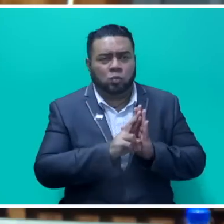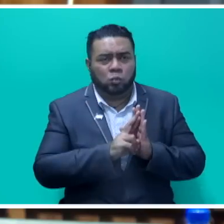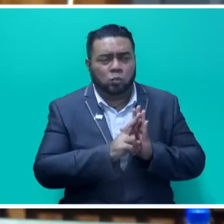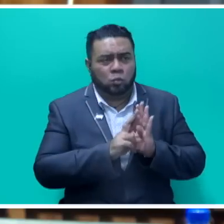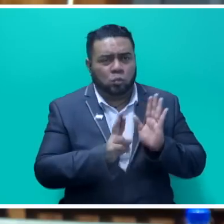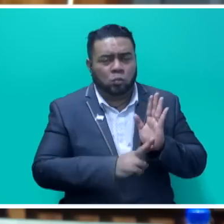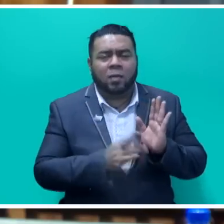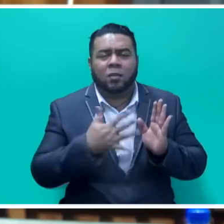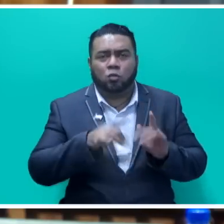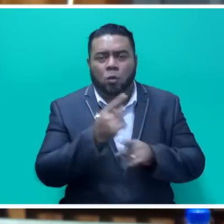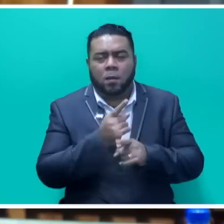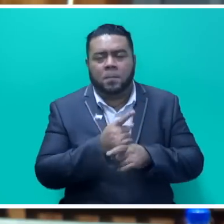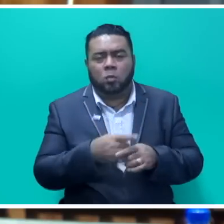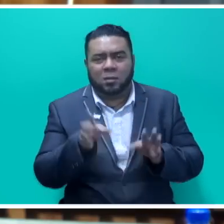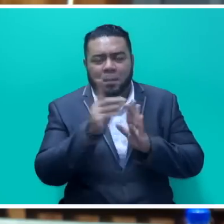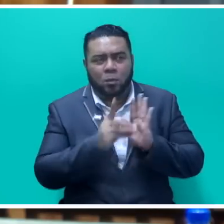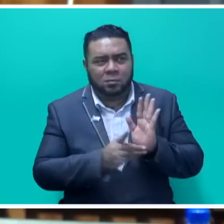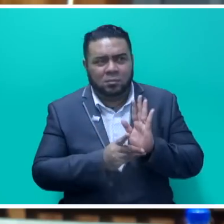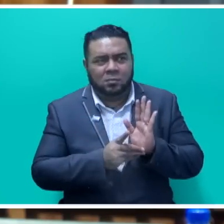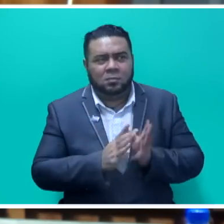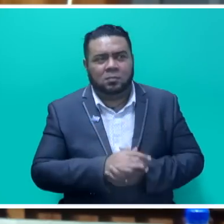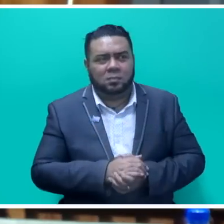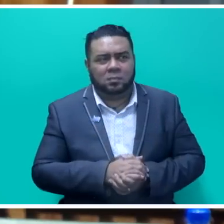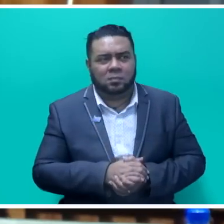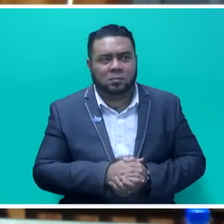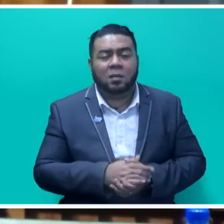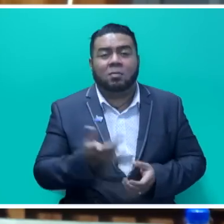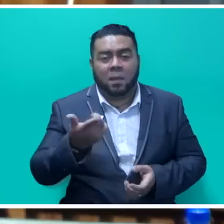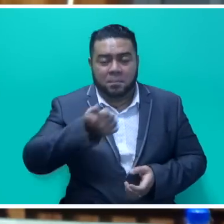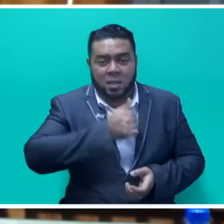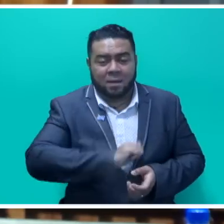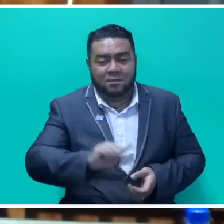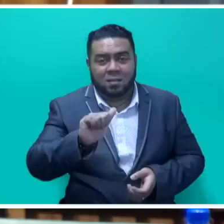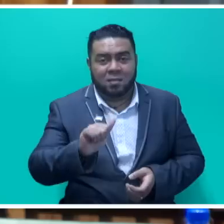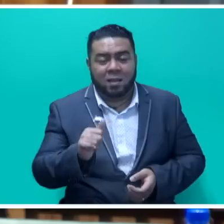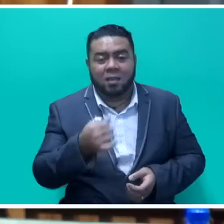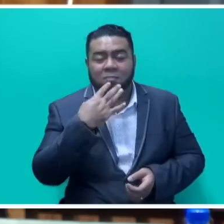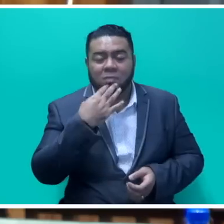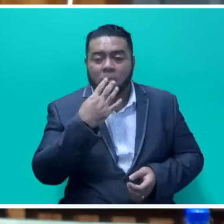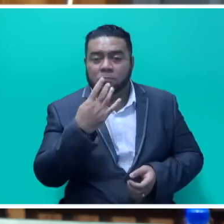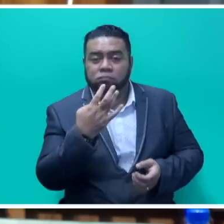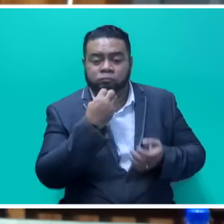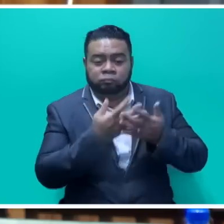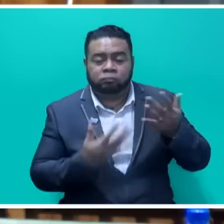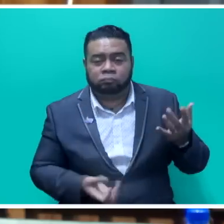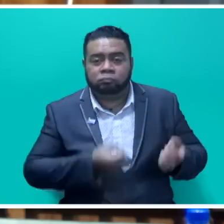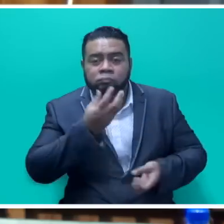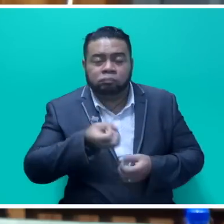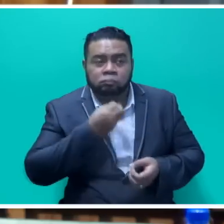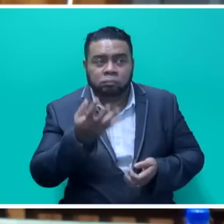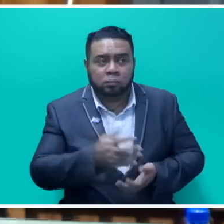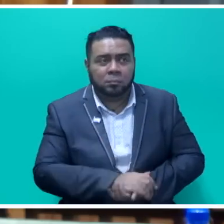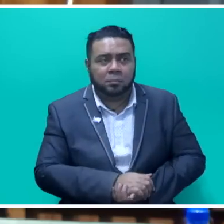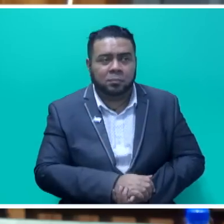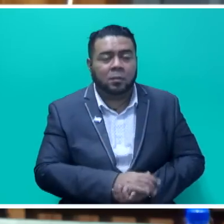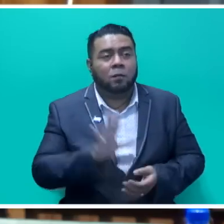about democracy. So the behavior and the utterances, Mr. Speaker, from